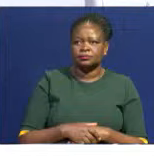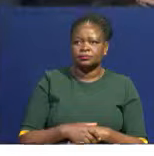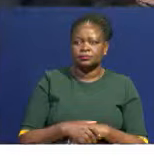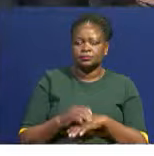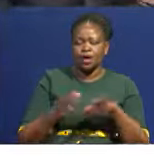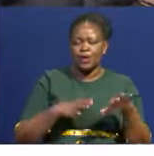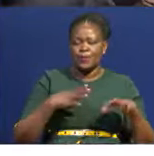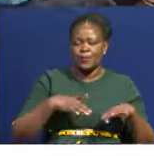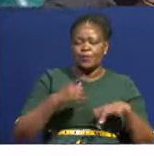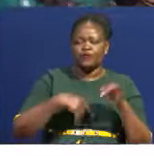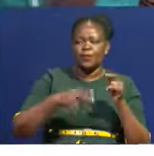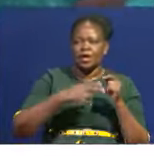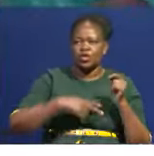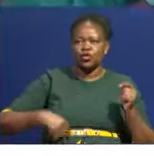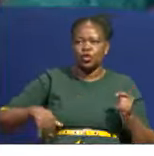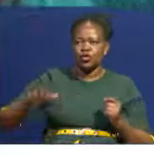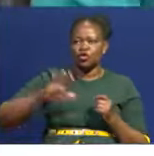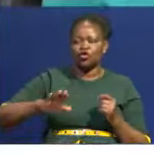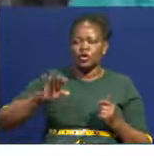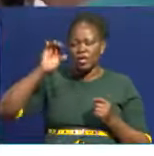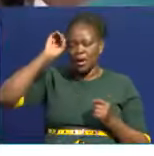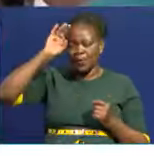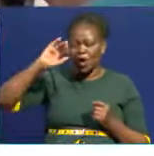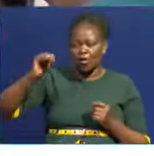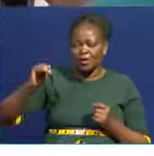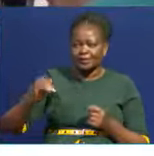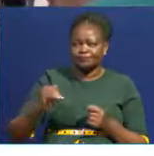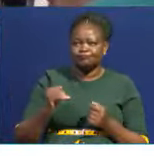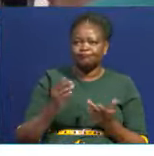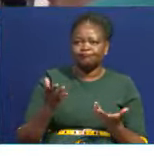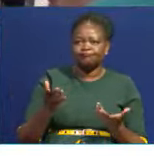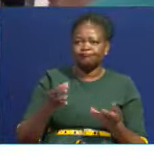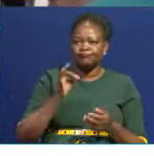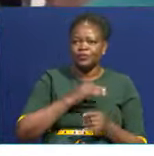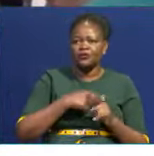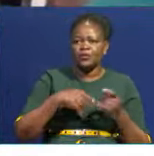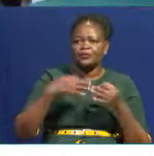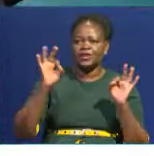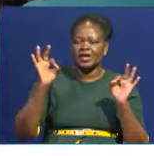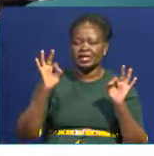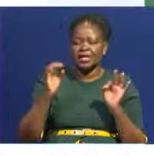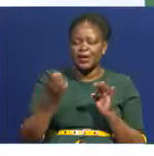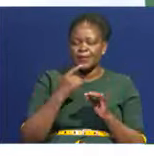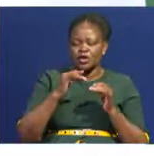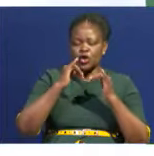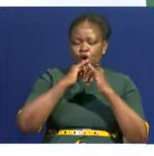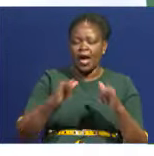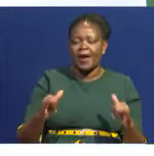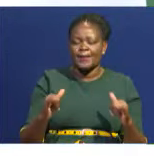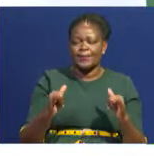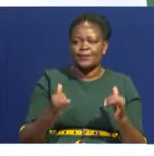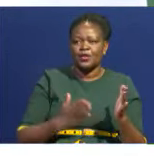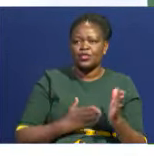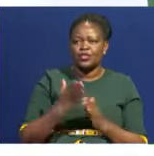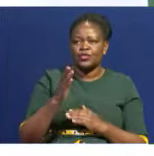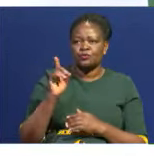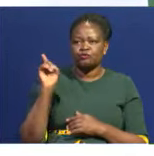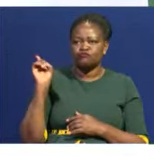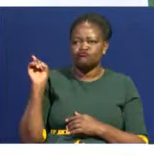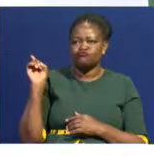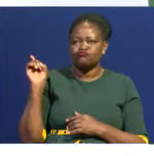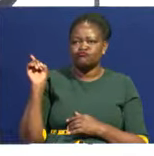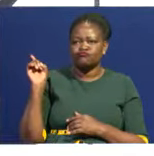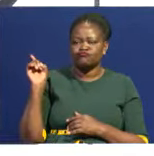Meanwhile, residents of Githunguri constituency in Kiambu County have benefited from a free 3-day medical camp courtesy of the UniMedilink